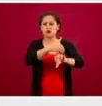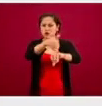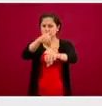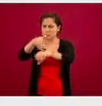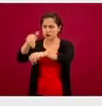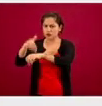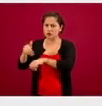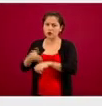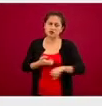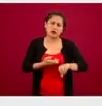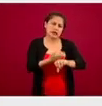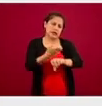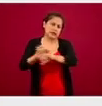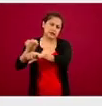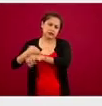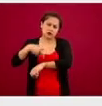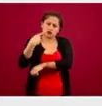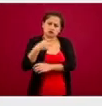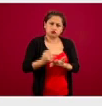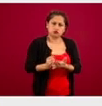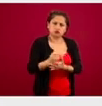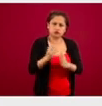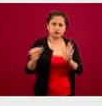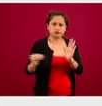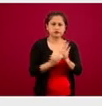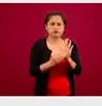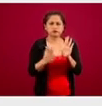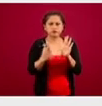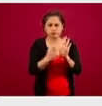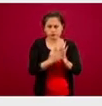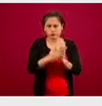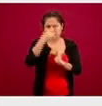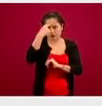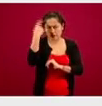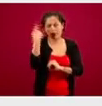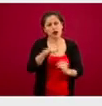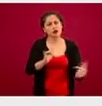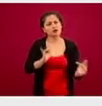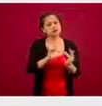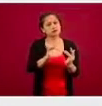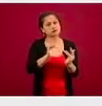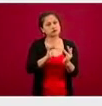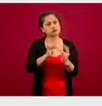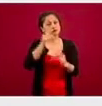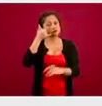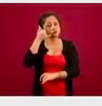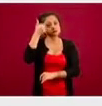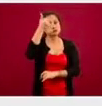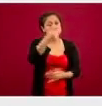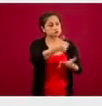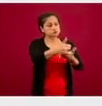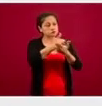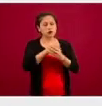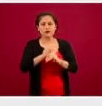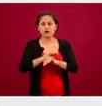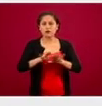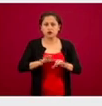Each state has specific numbers that they have designated for providing direct attention.